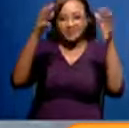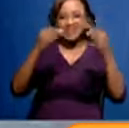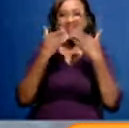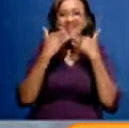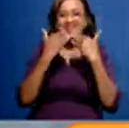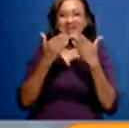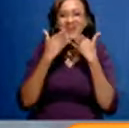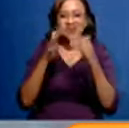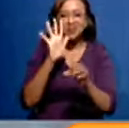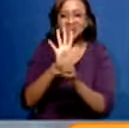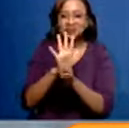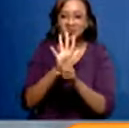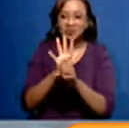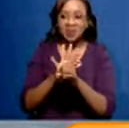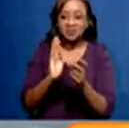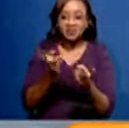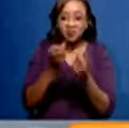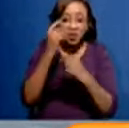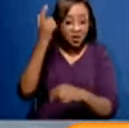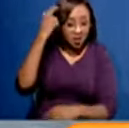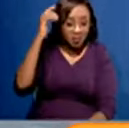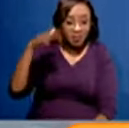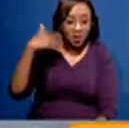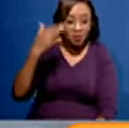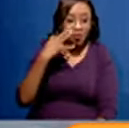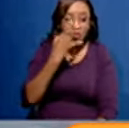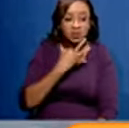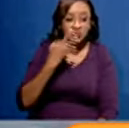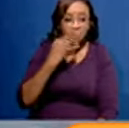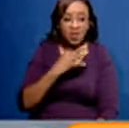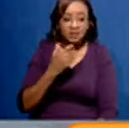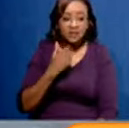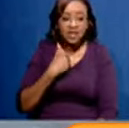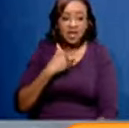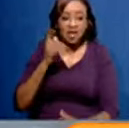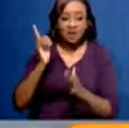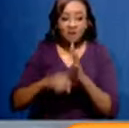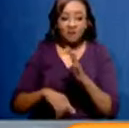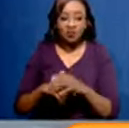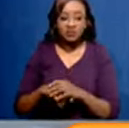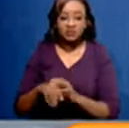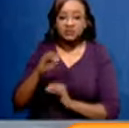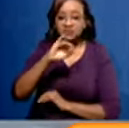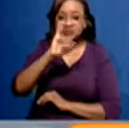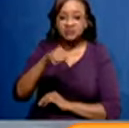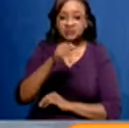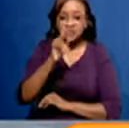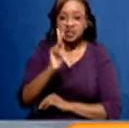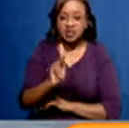part of Jeff Kenenga Live. Remember, every Wednesday, it's those three letters on the keyboard that follow each other.